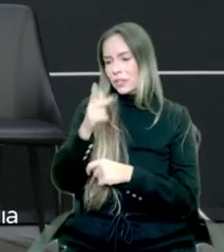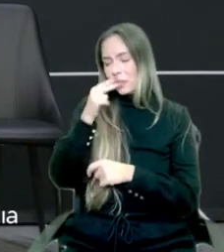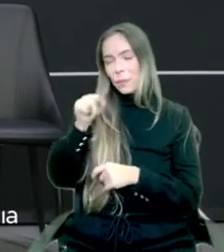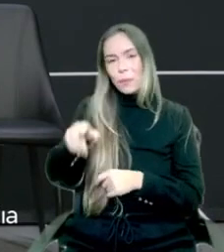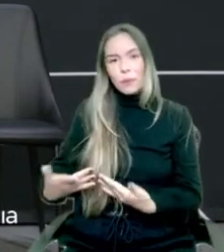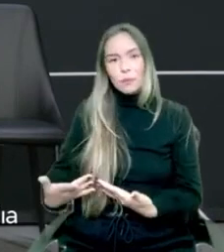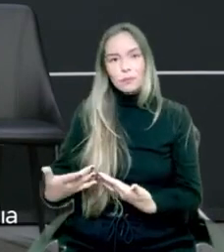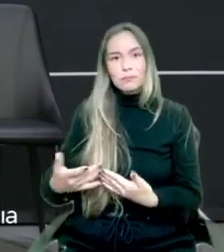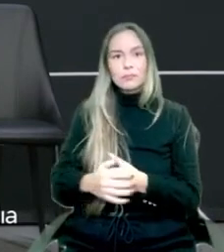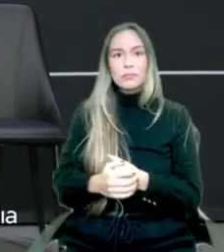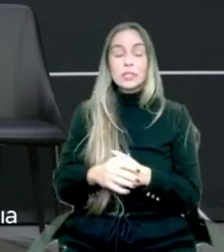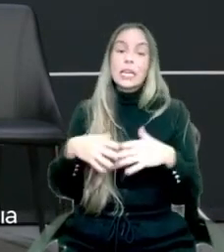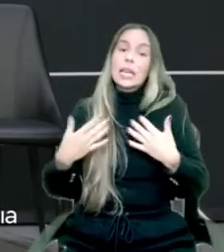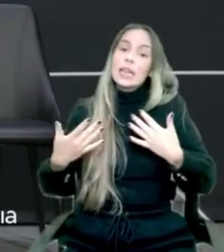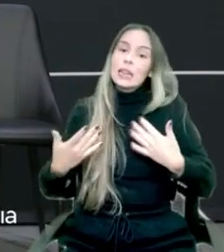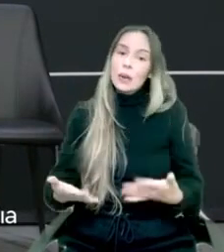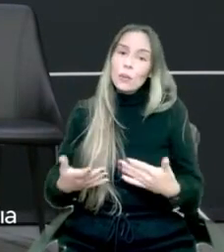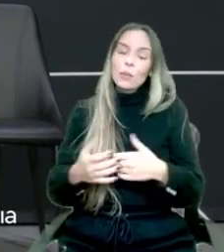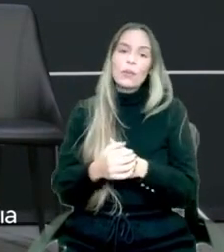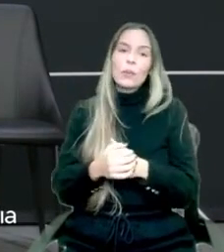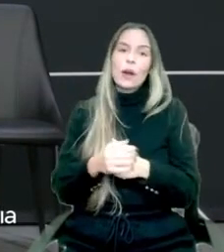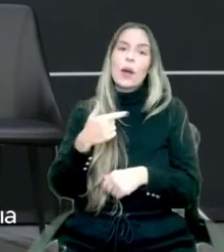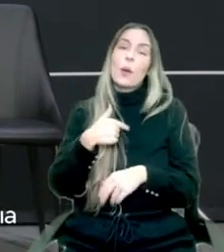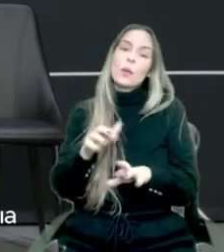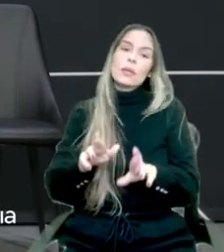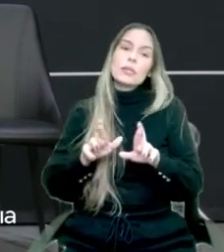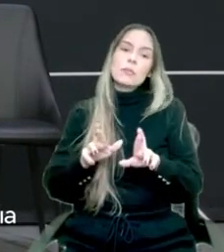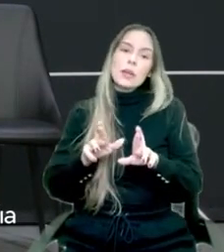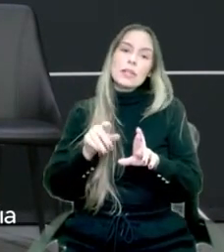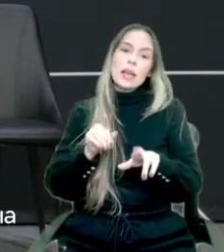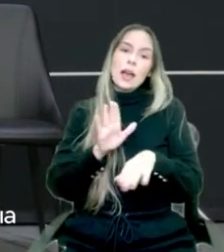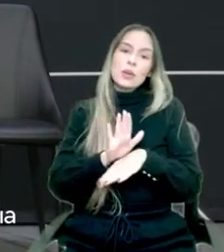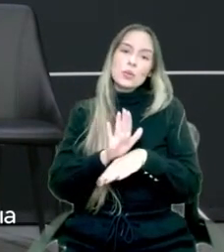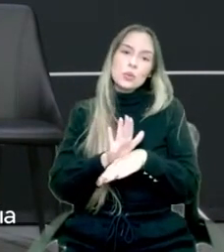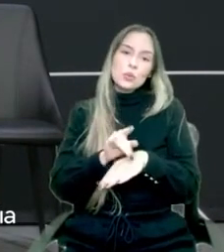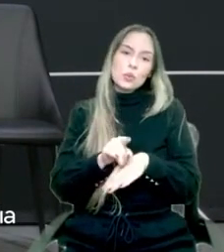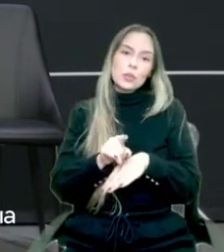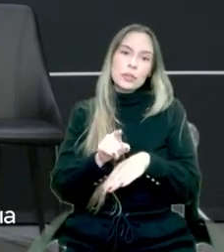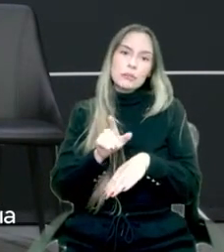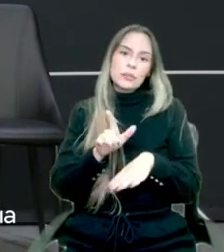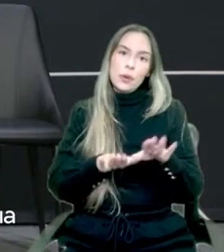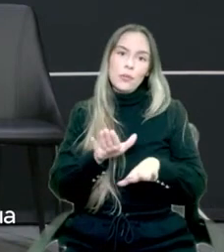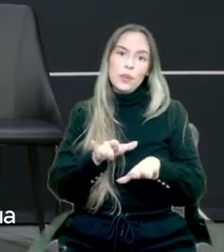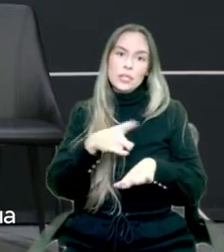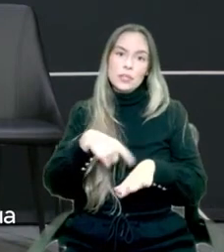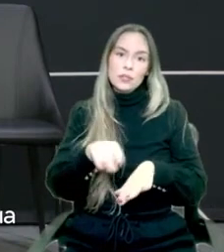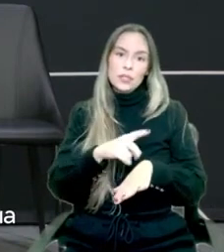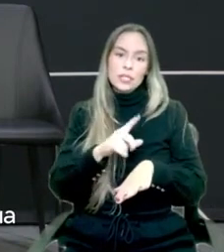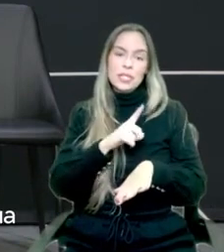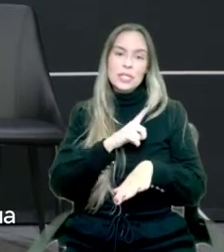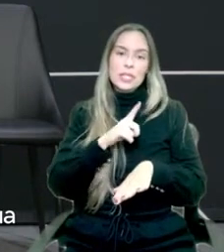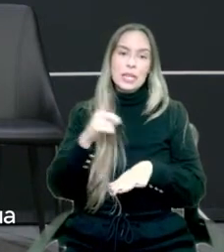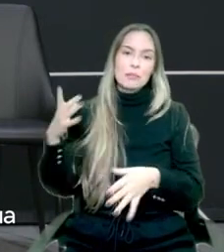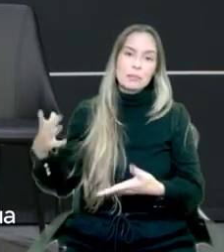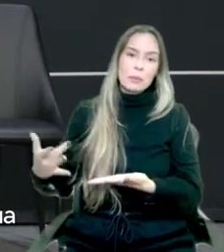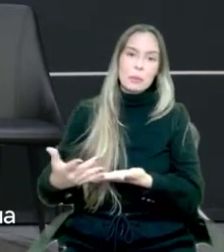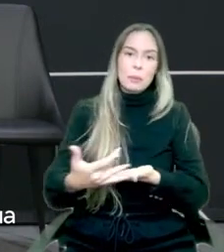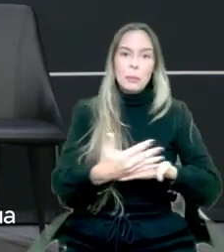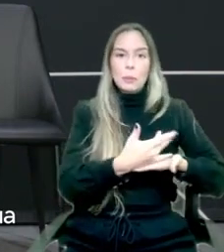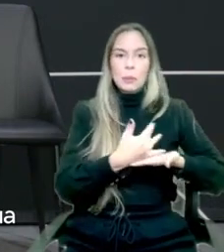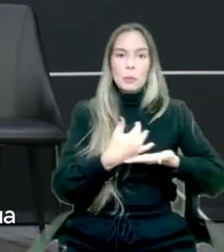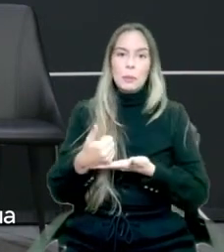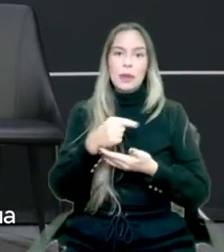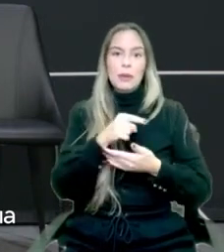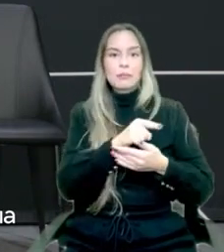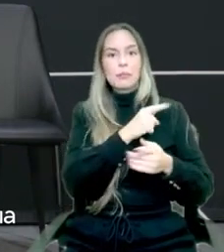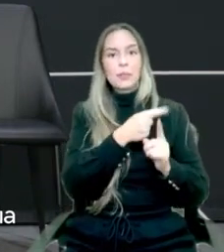So I hope that sort of helps wrap up into a neat package a lot of the things that the panelists said, because as they were talking,